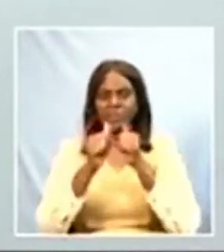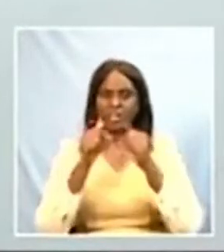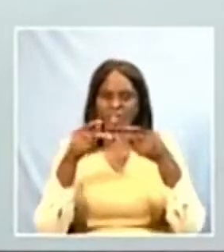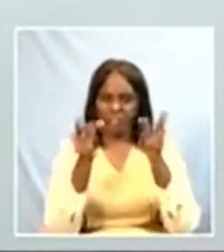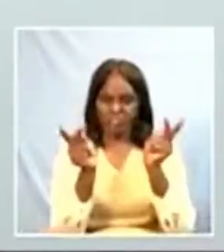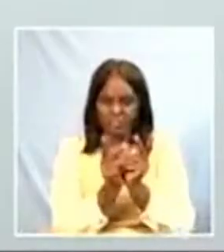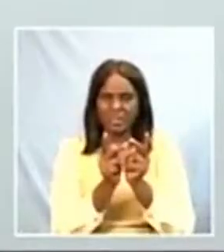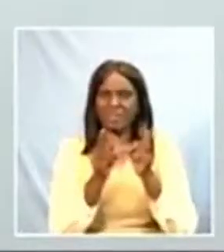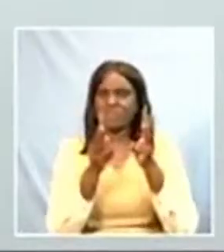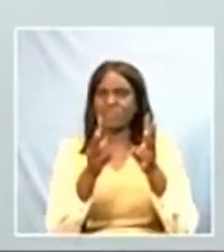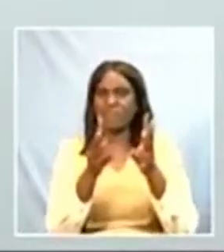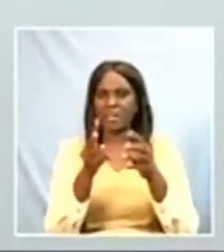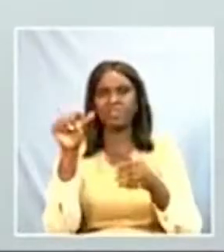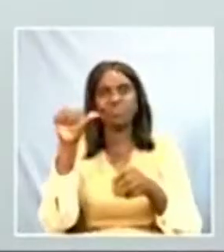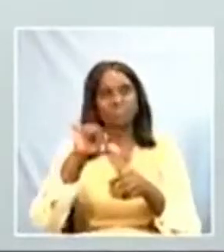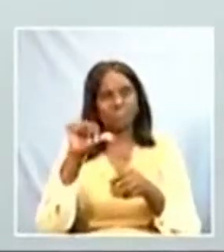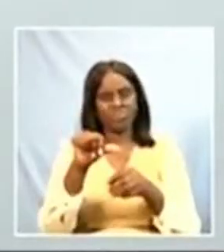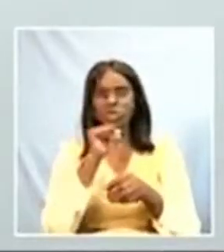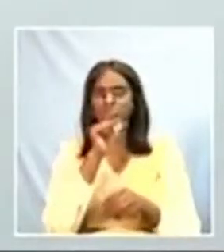not true.